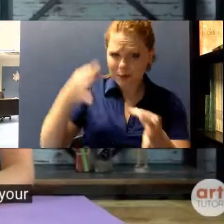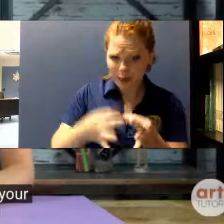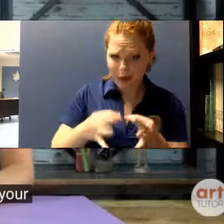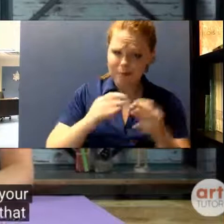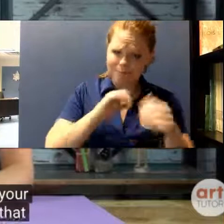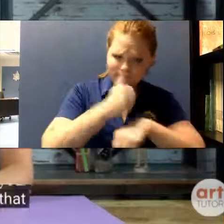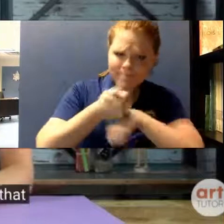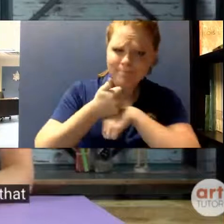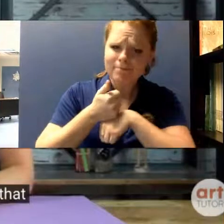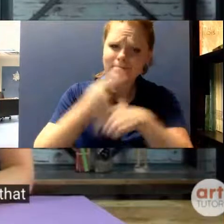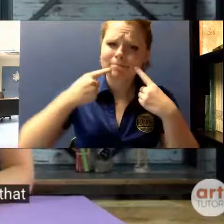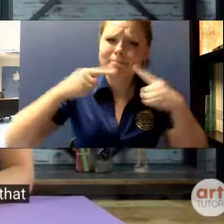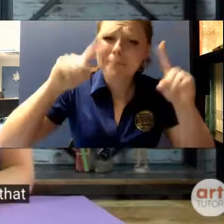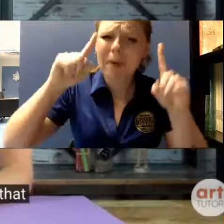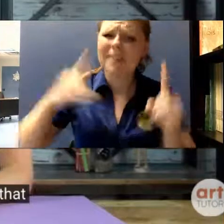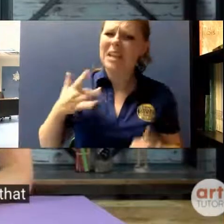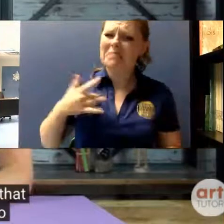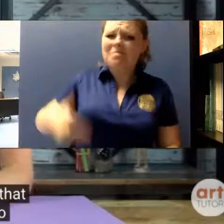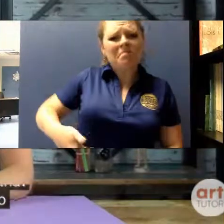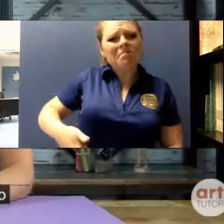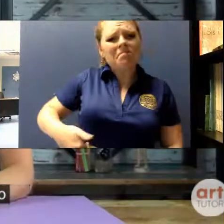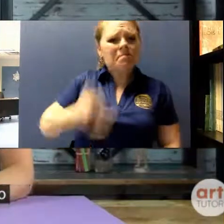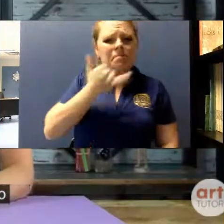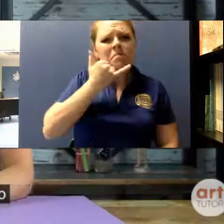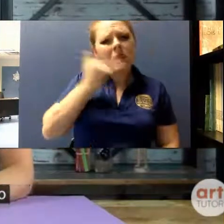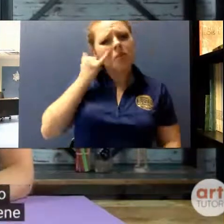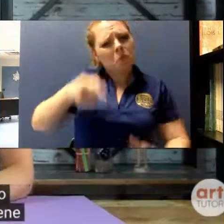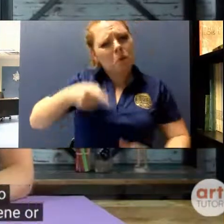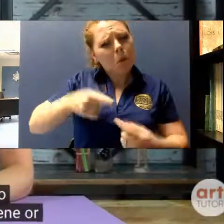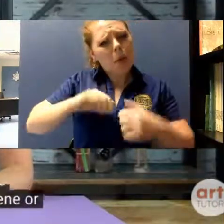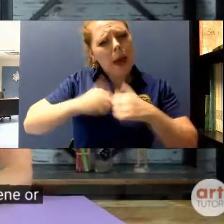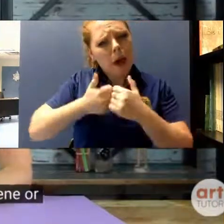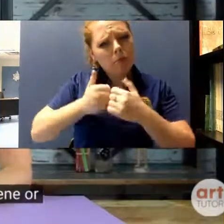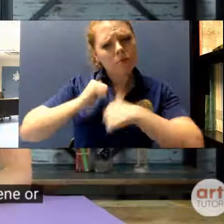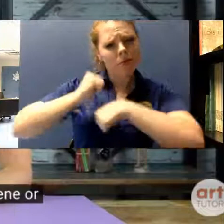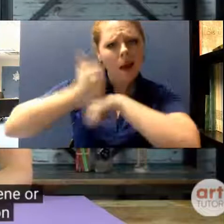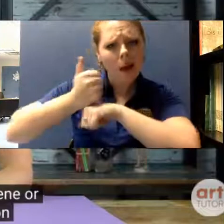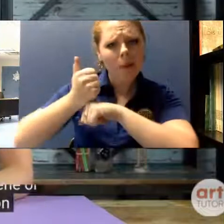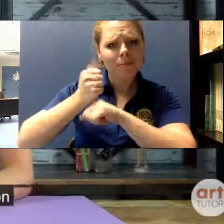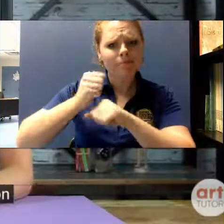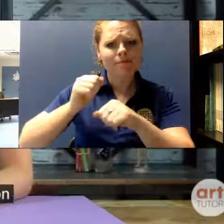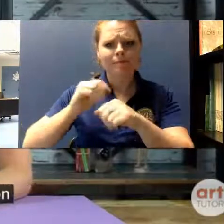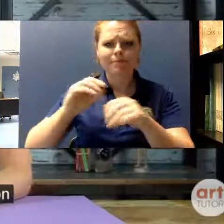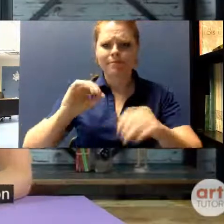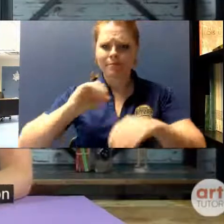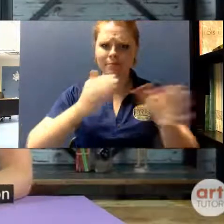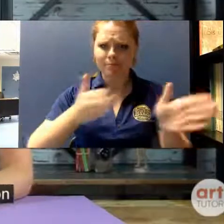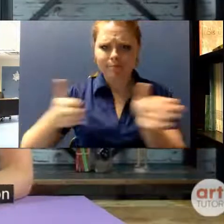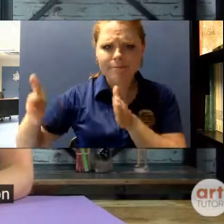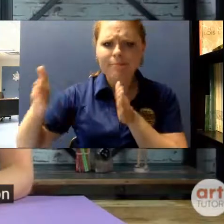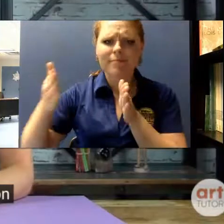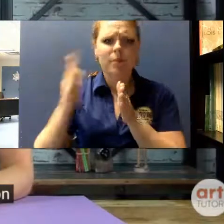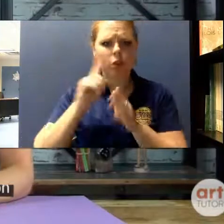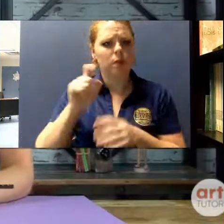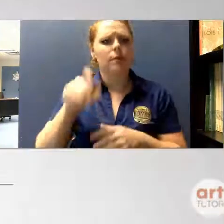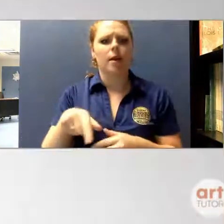success or something that doesn't feel quite right. For those who struggle with how to compose a scene or what makes for an ideal composition should look at the